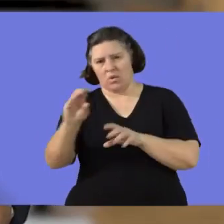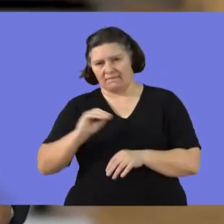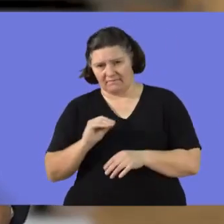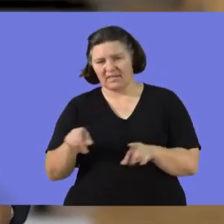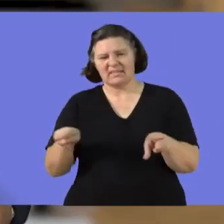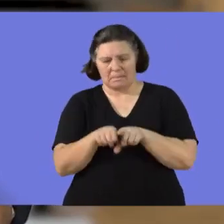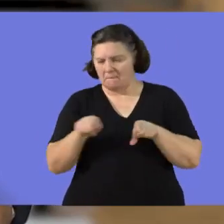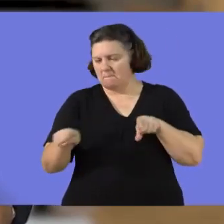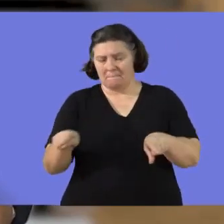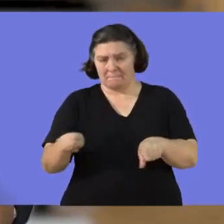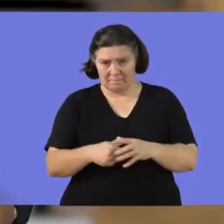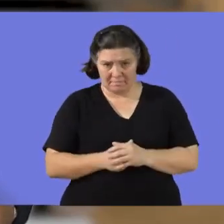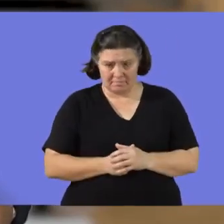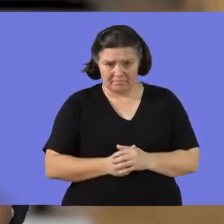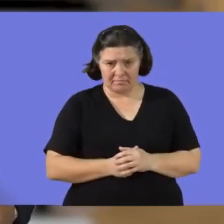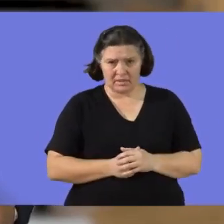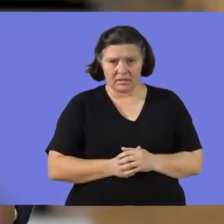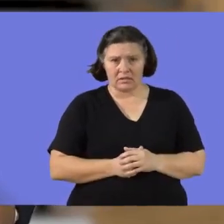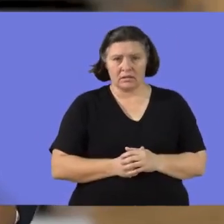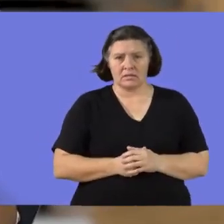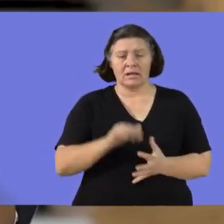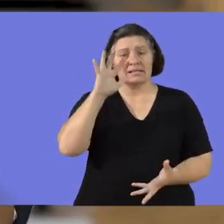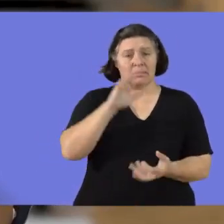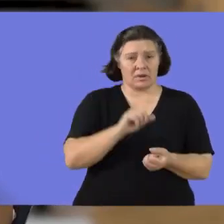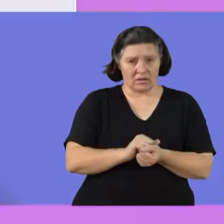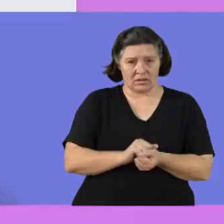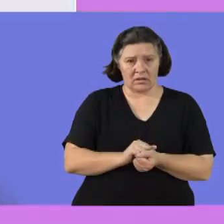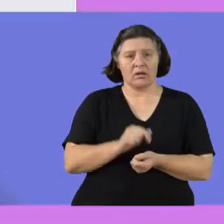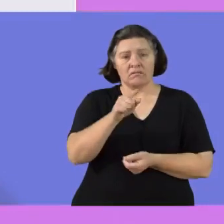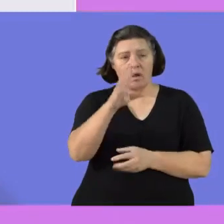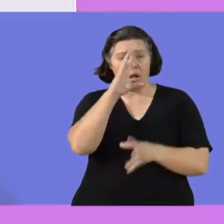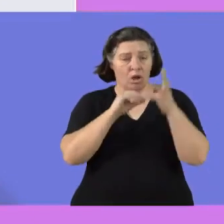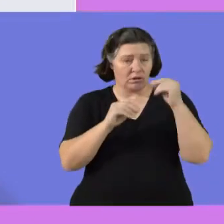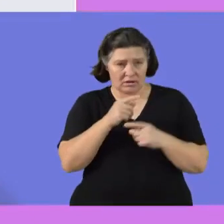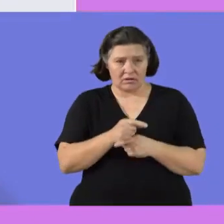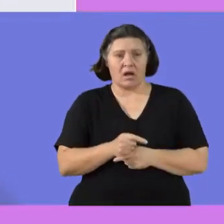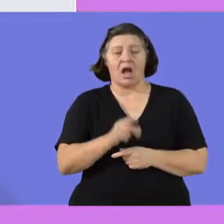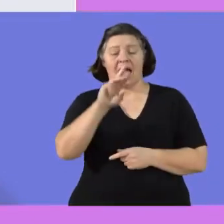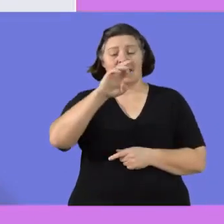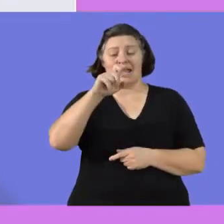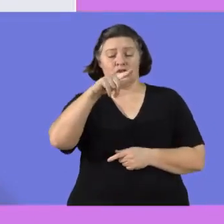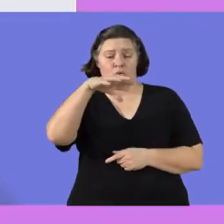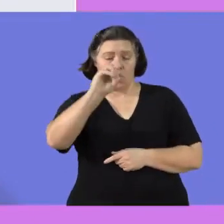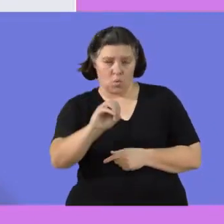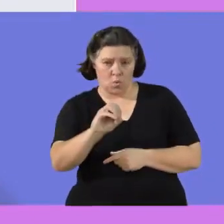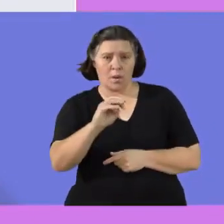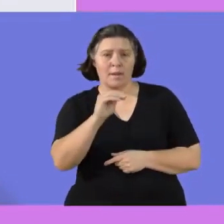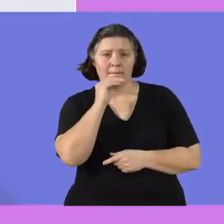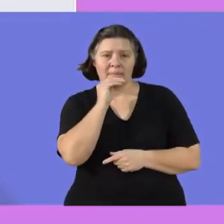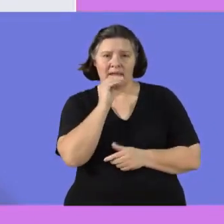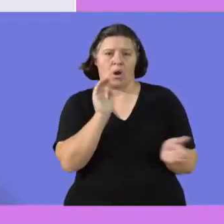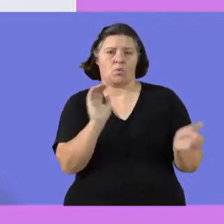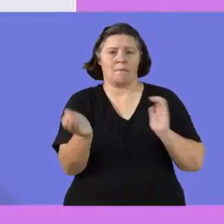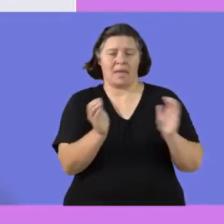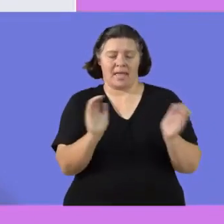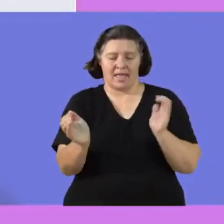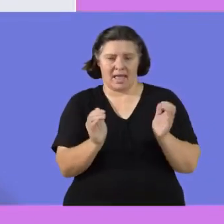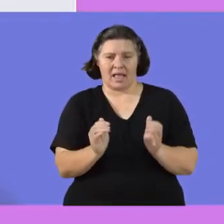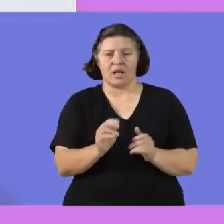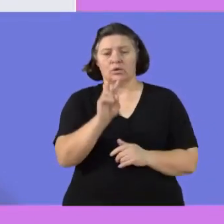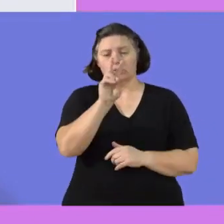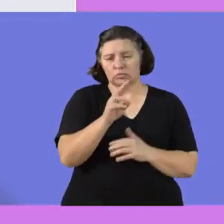values given. Just to sum up, the new weights that you learned is the ratio. Remember, ratio is a